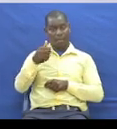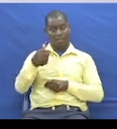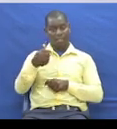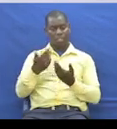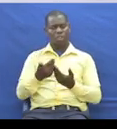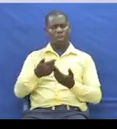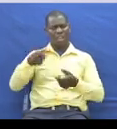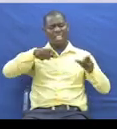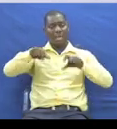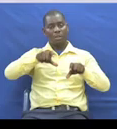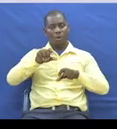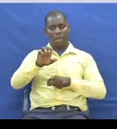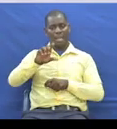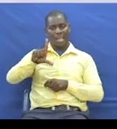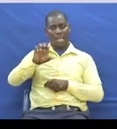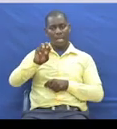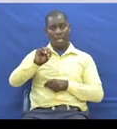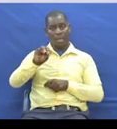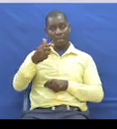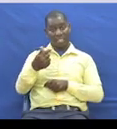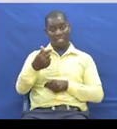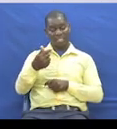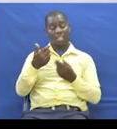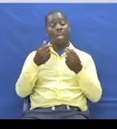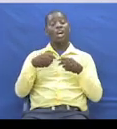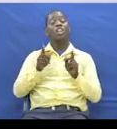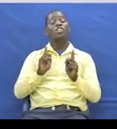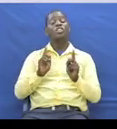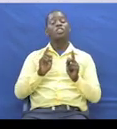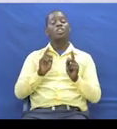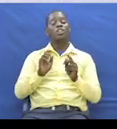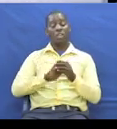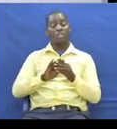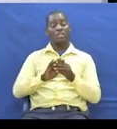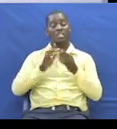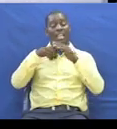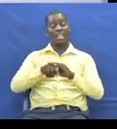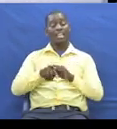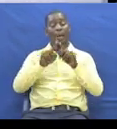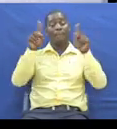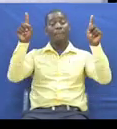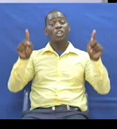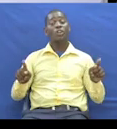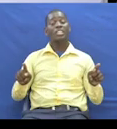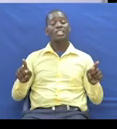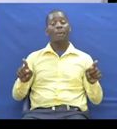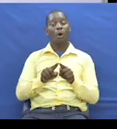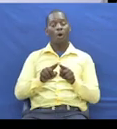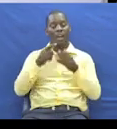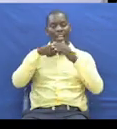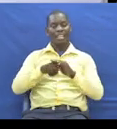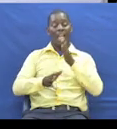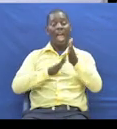The chemical element we normally find it from the periodic table, we know. For example, for the